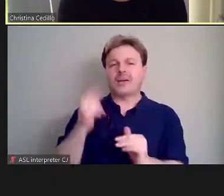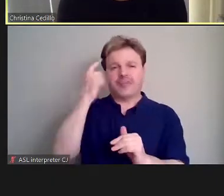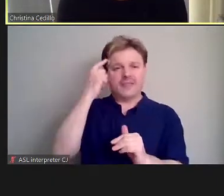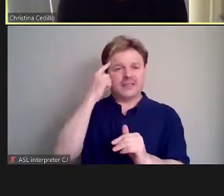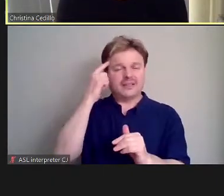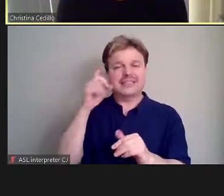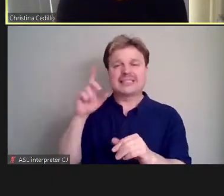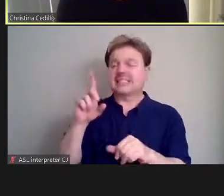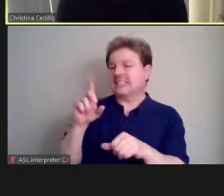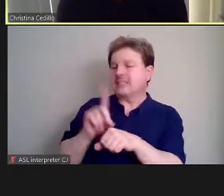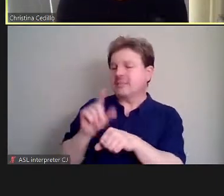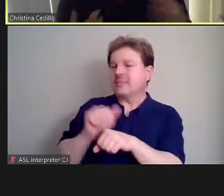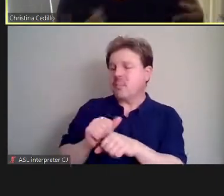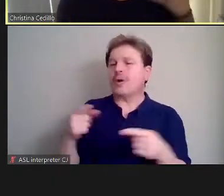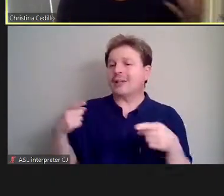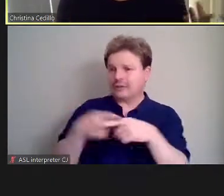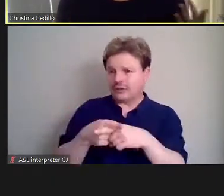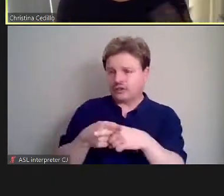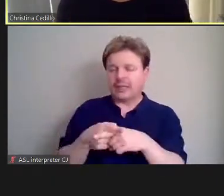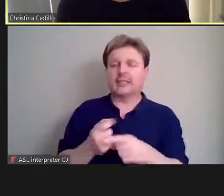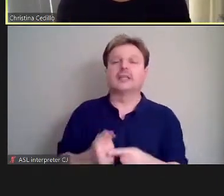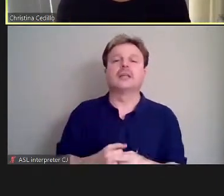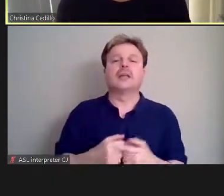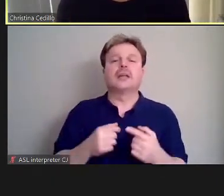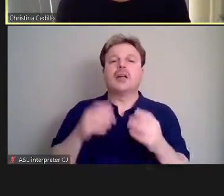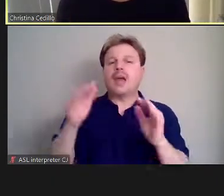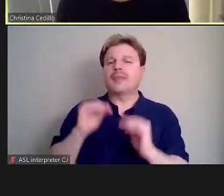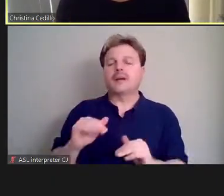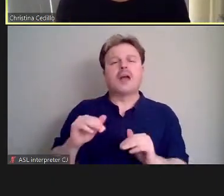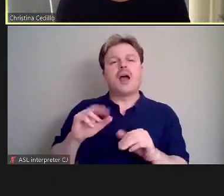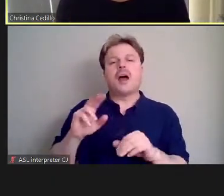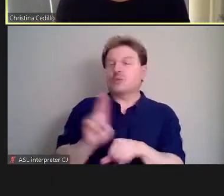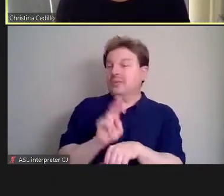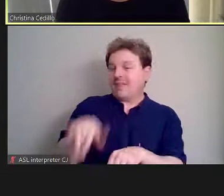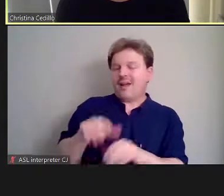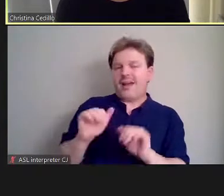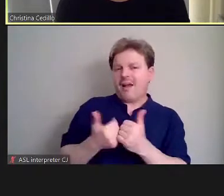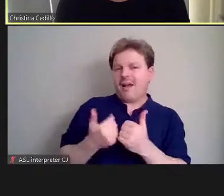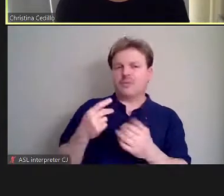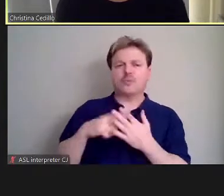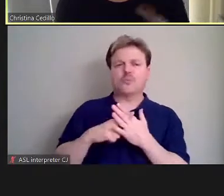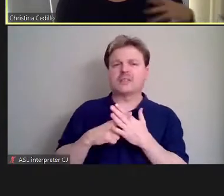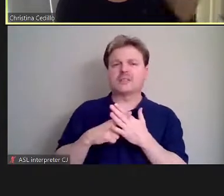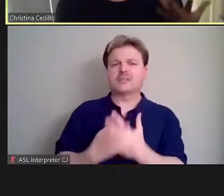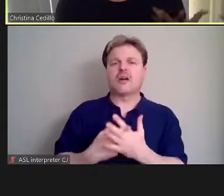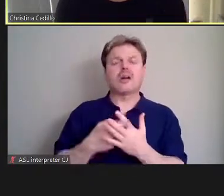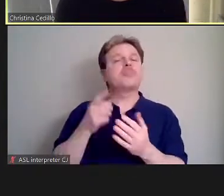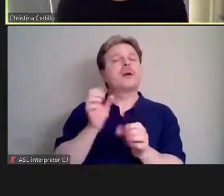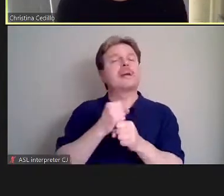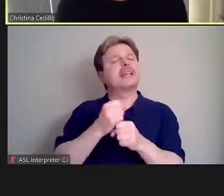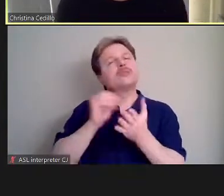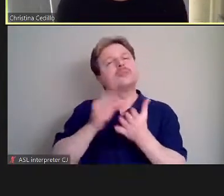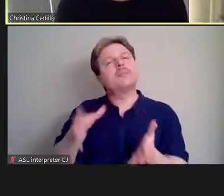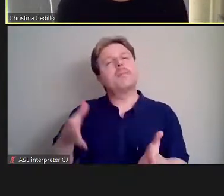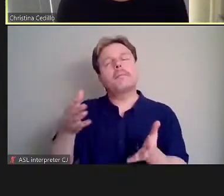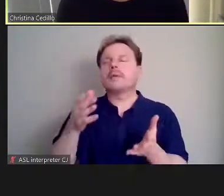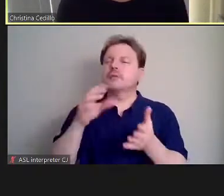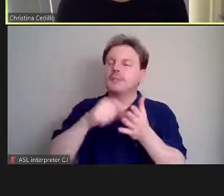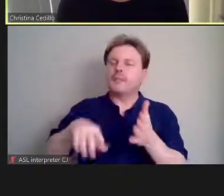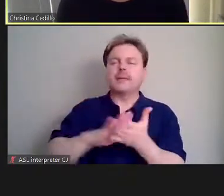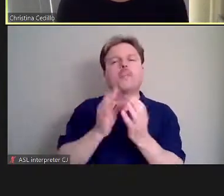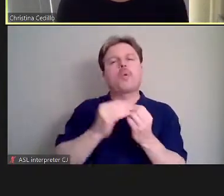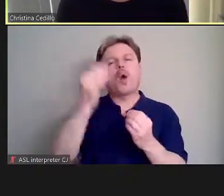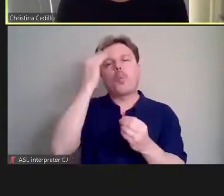intersectionally, and using this, how can we start by making students more aware of a space